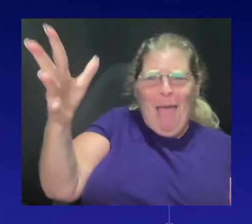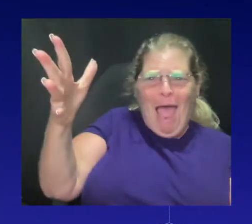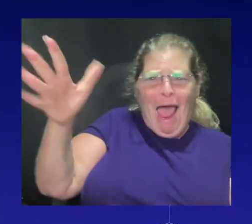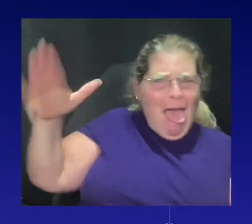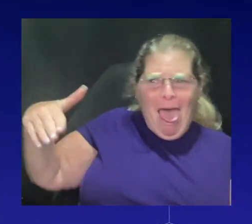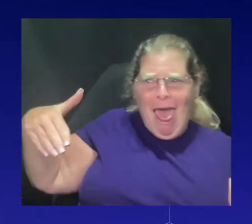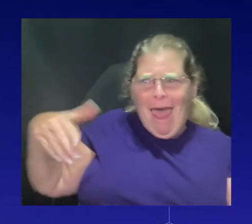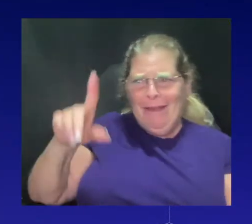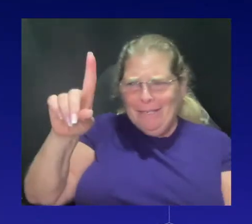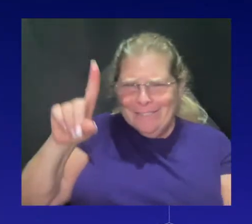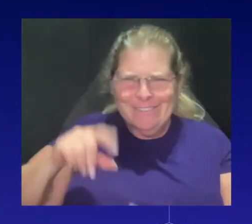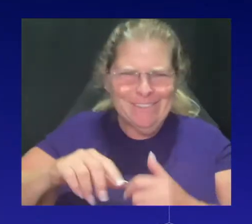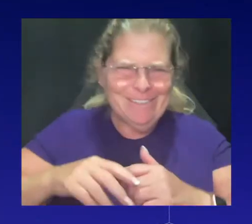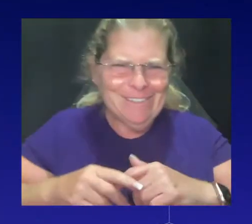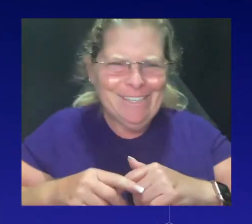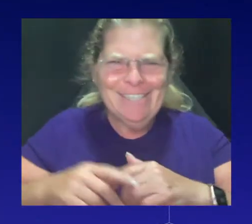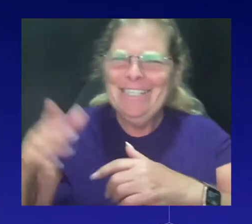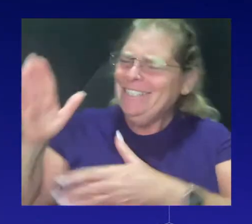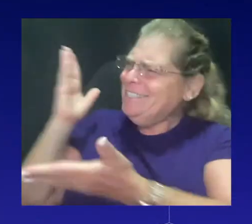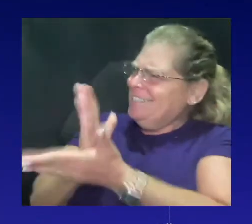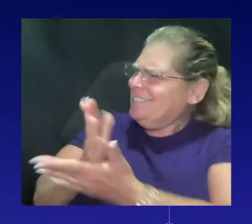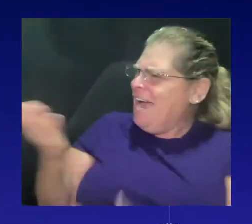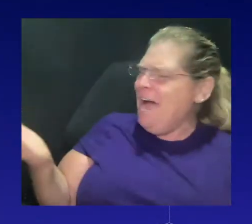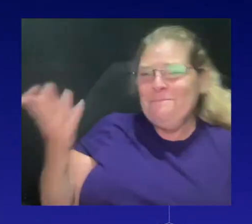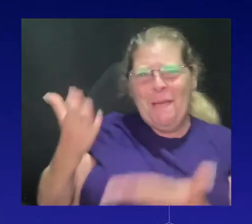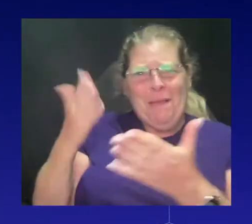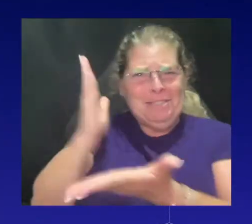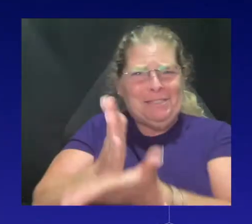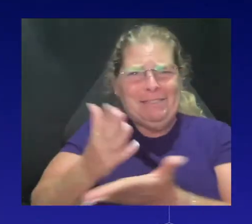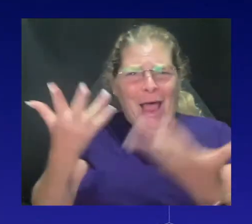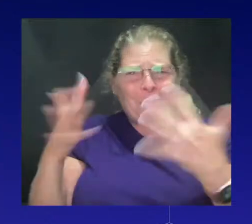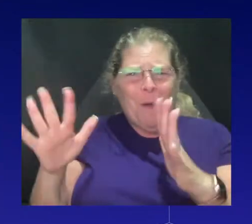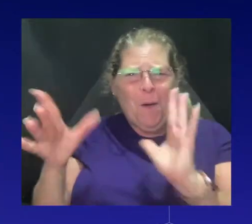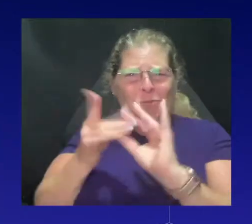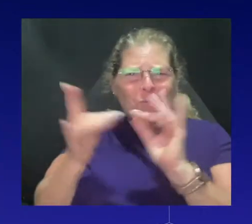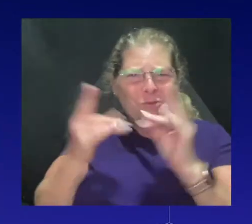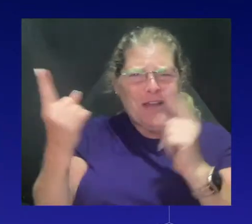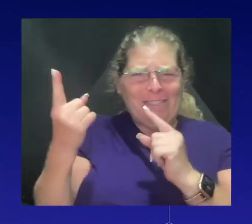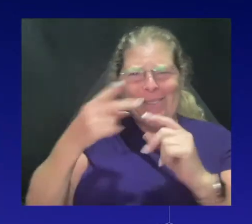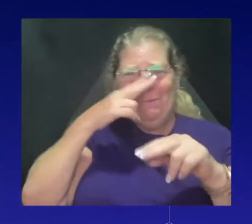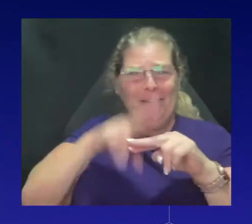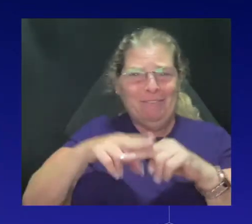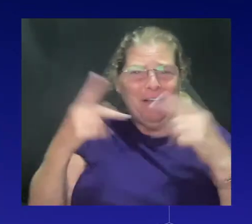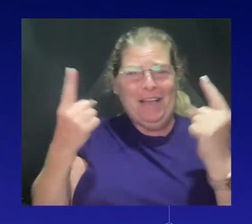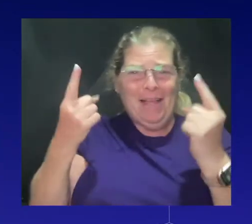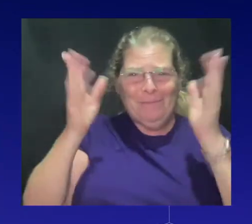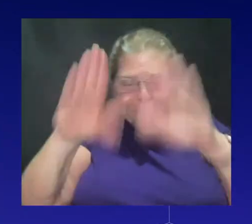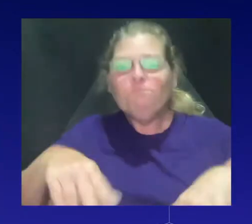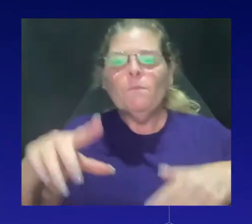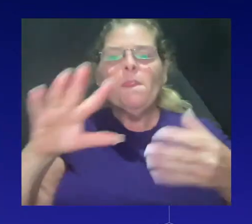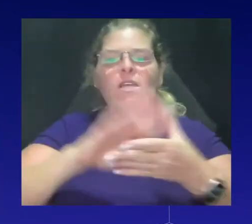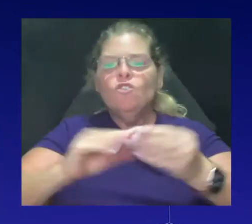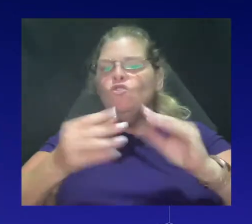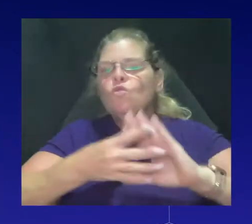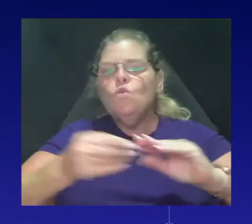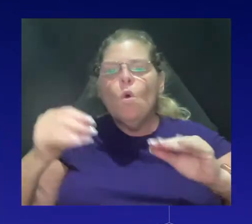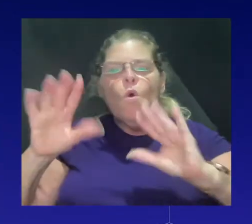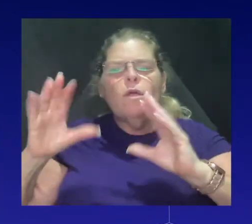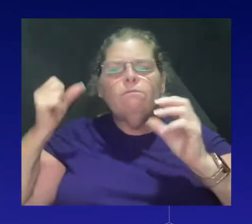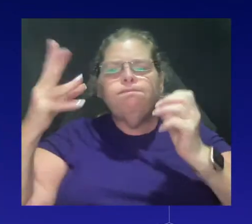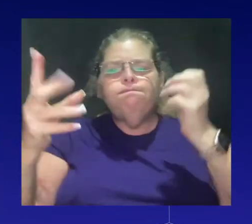maybe I should stop on my head. But the stories are what really killed it. I mean,